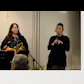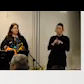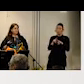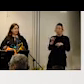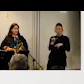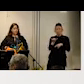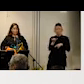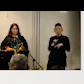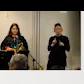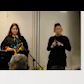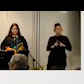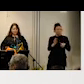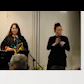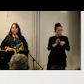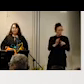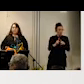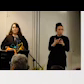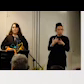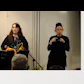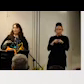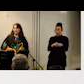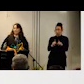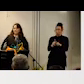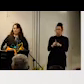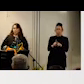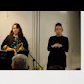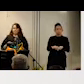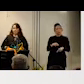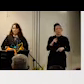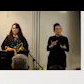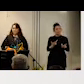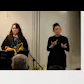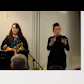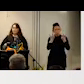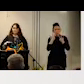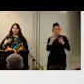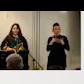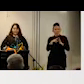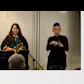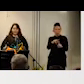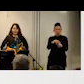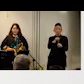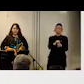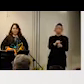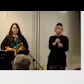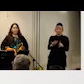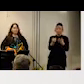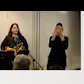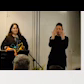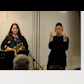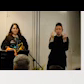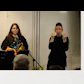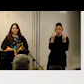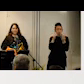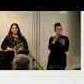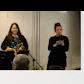brain using different types of tracers. So this helps us to not only diagnose dementia more accurately, we can